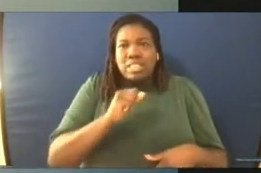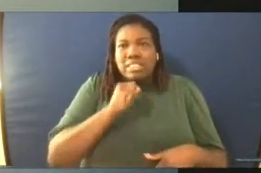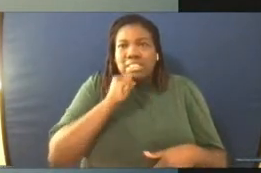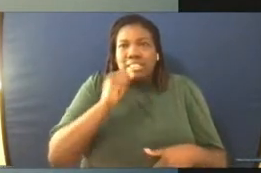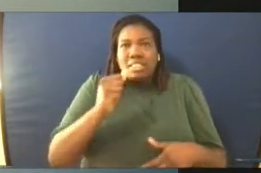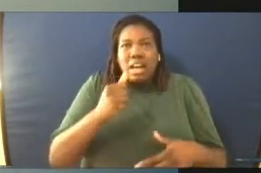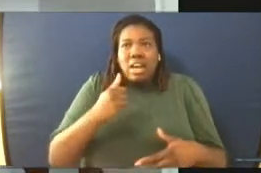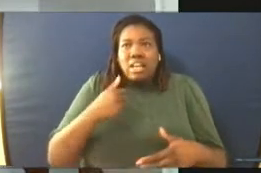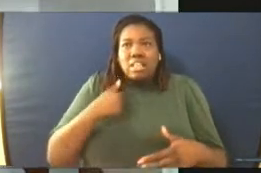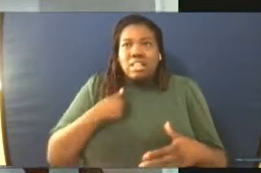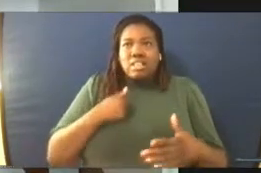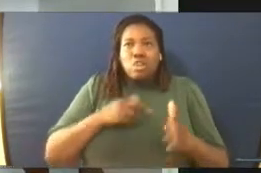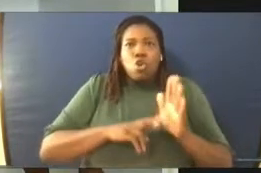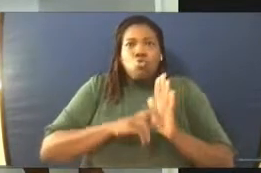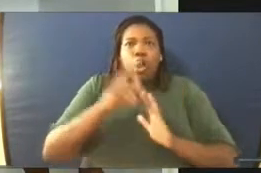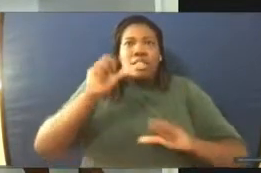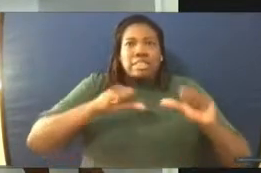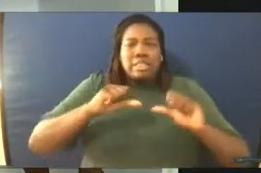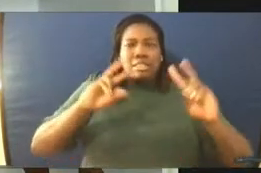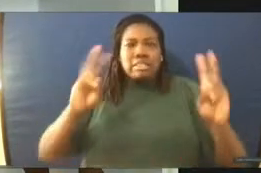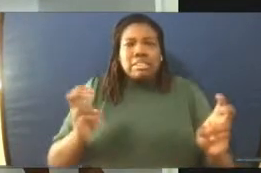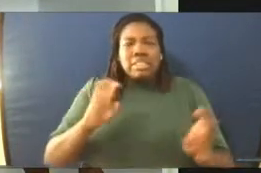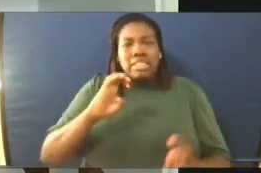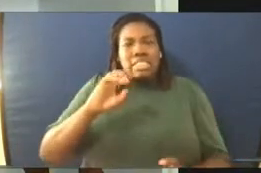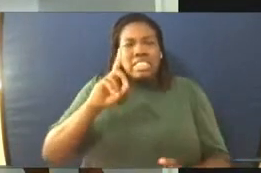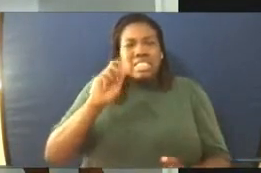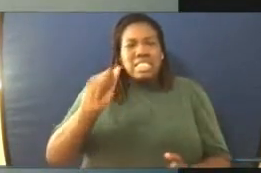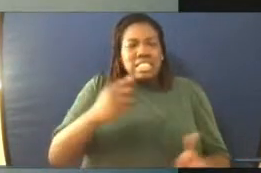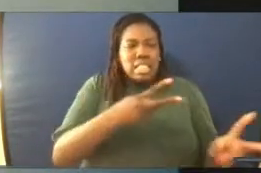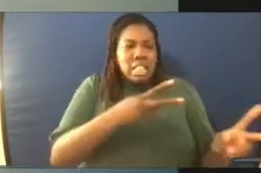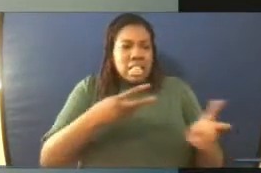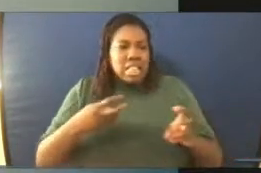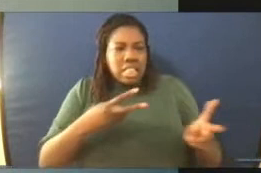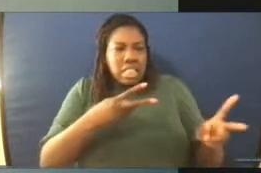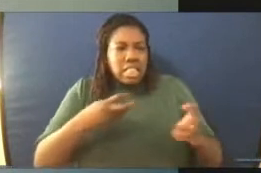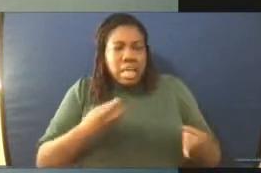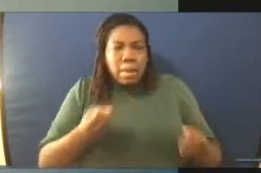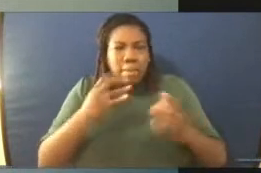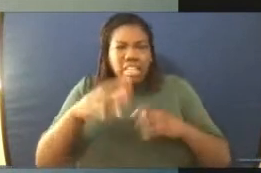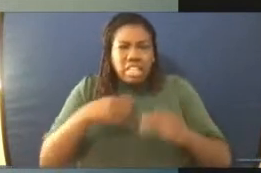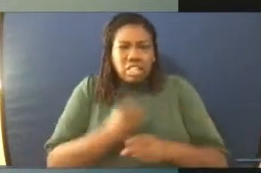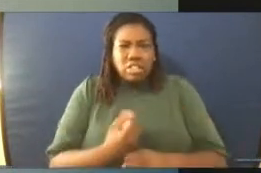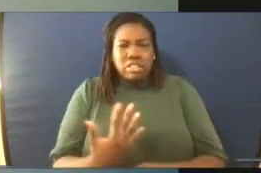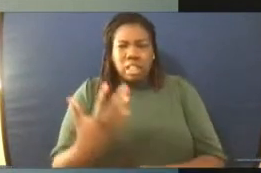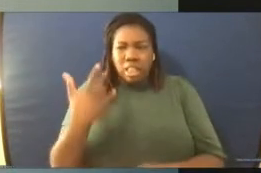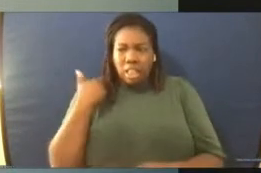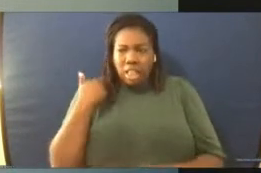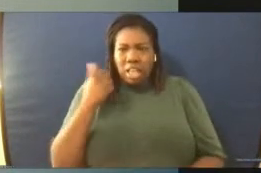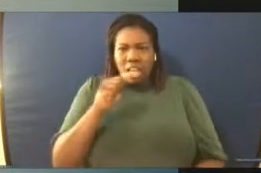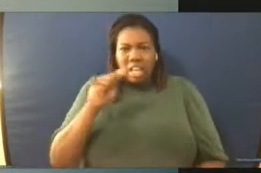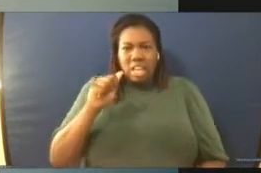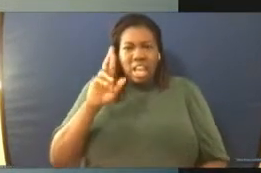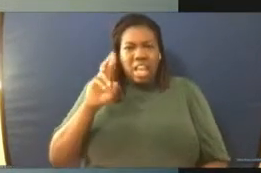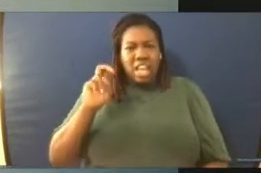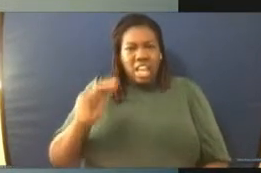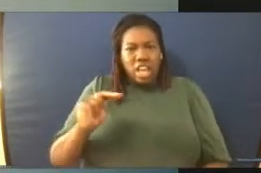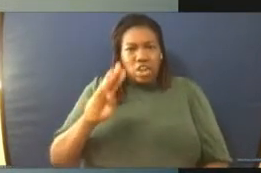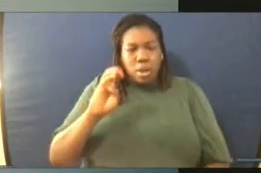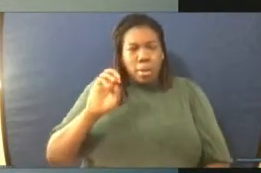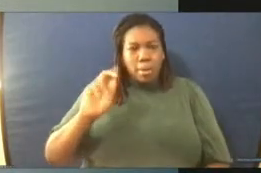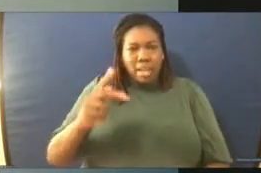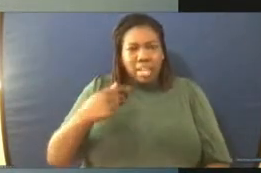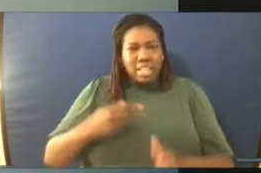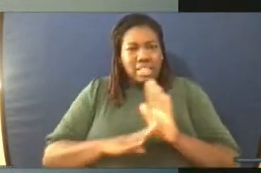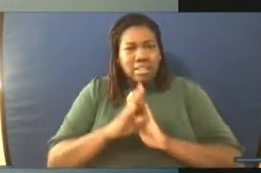is CETA draws from, you know, many years going back to Aaron Beck and the development of cognitive